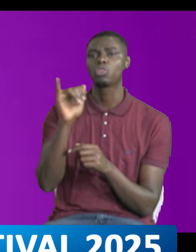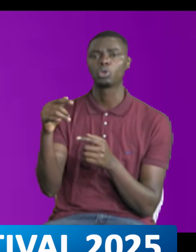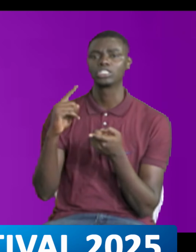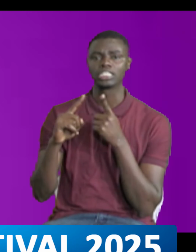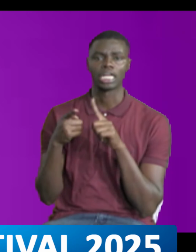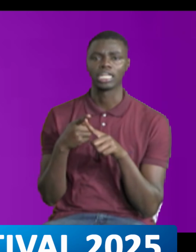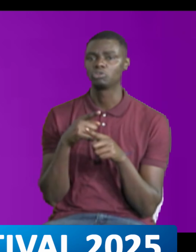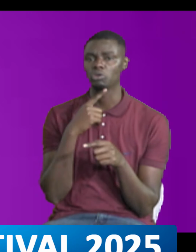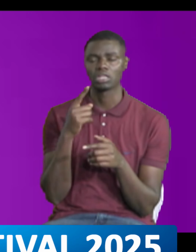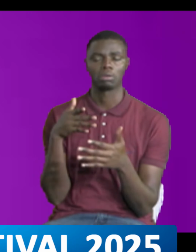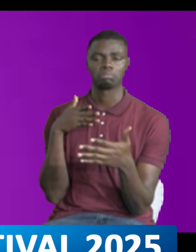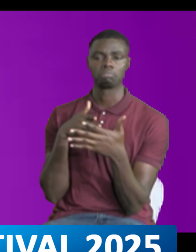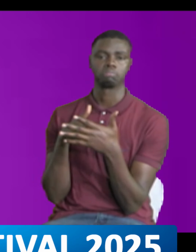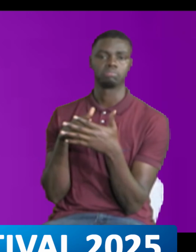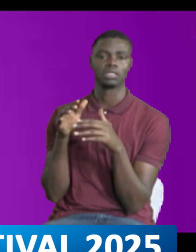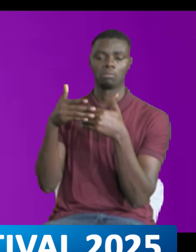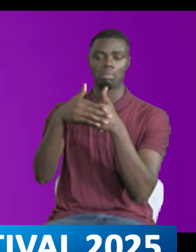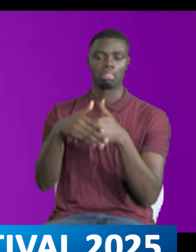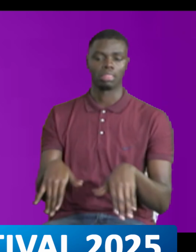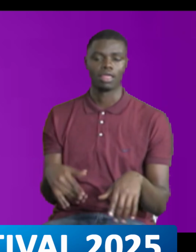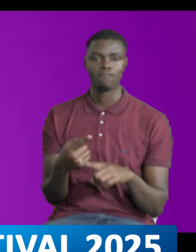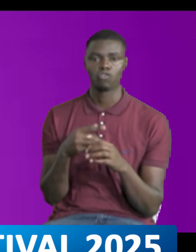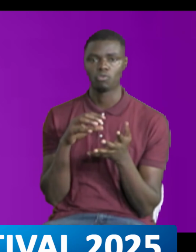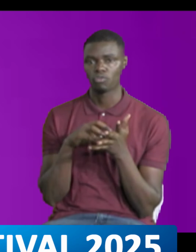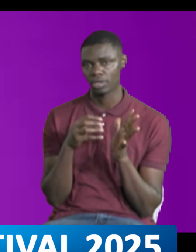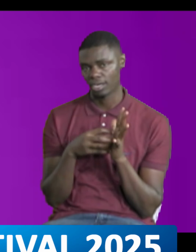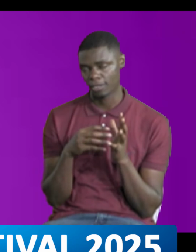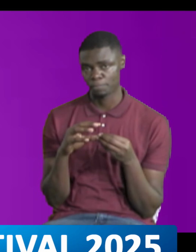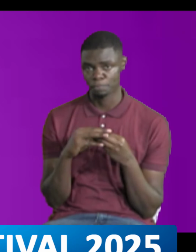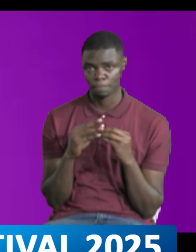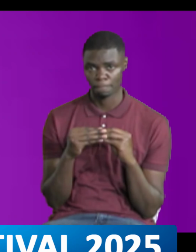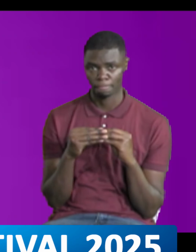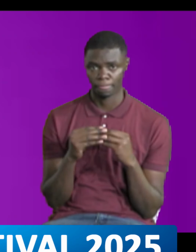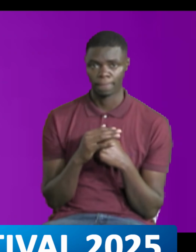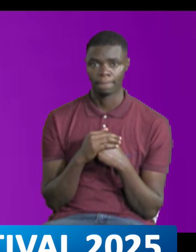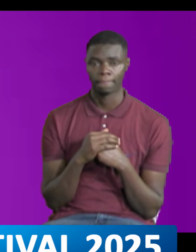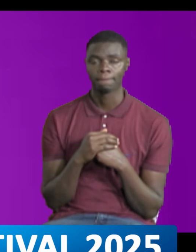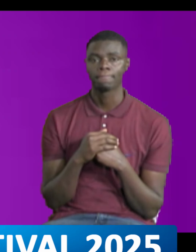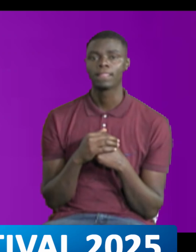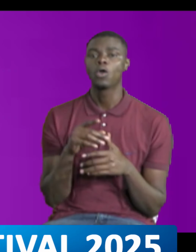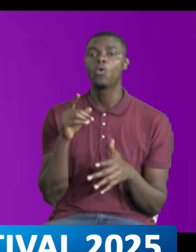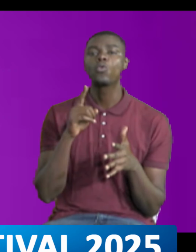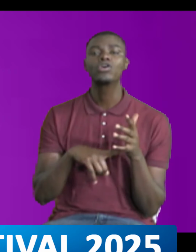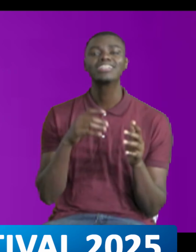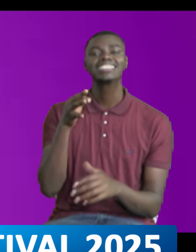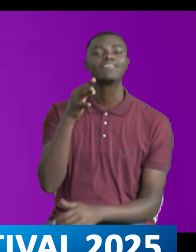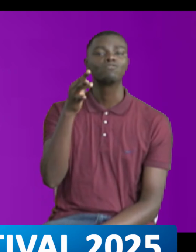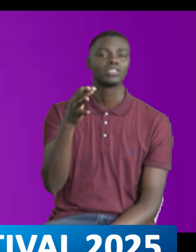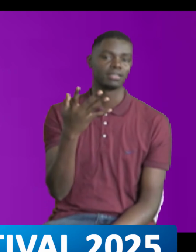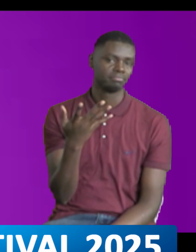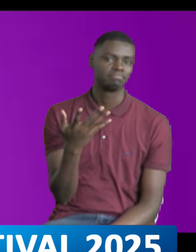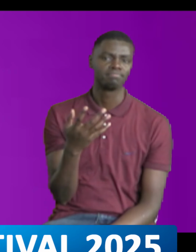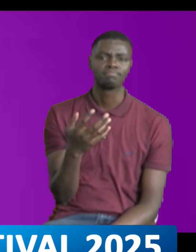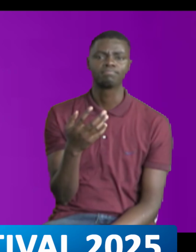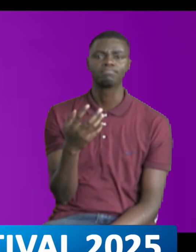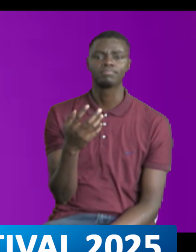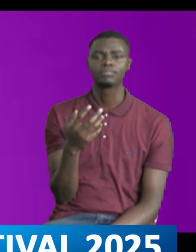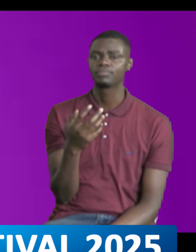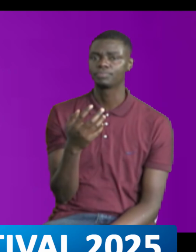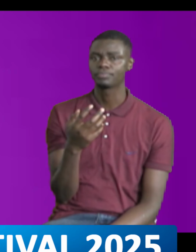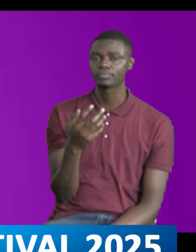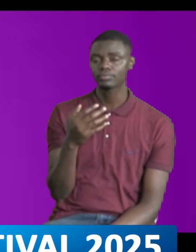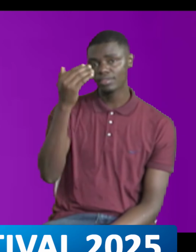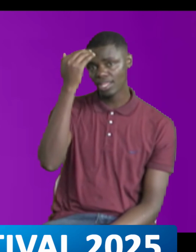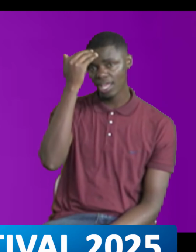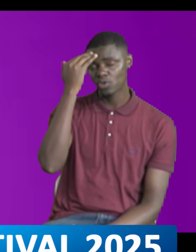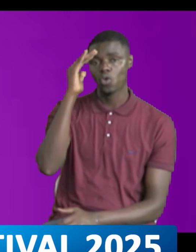they barred themselves from creating. Absolutely. What is the future, or how are you looking at? Because definitely, I